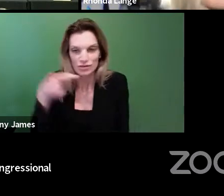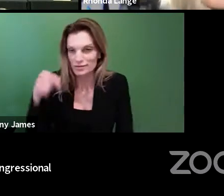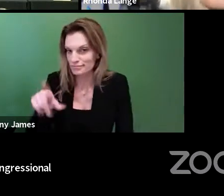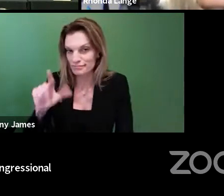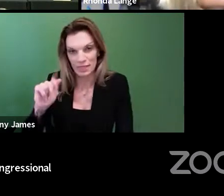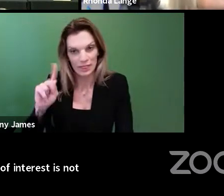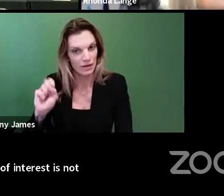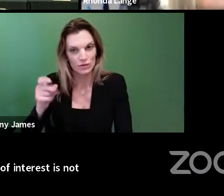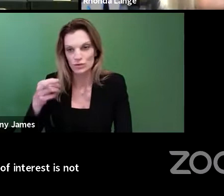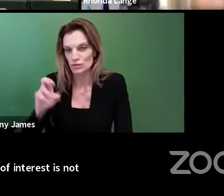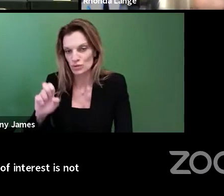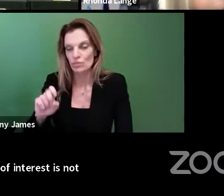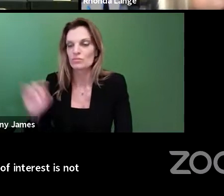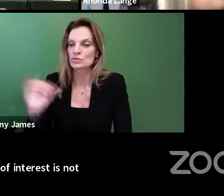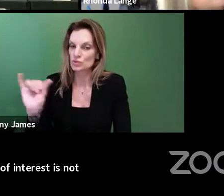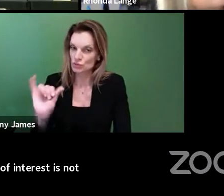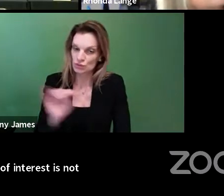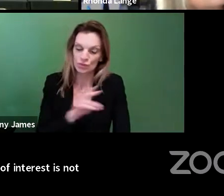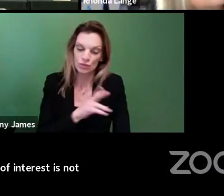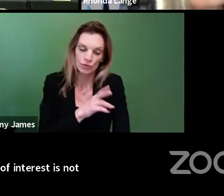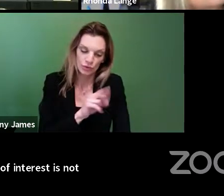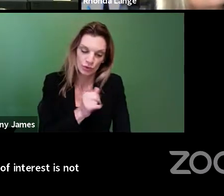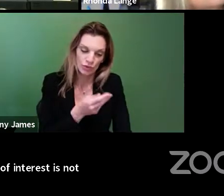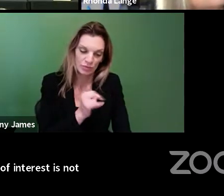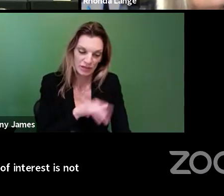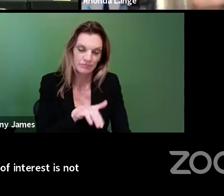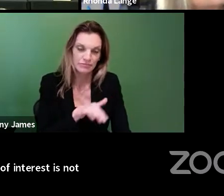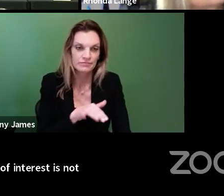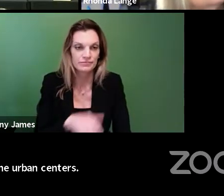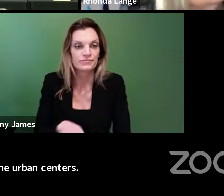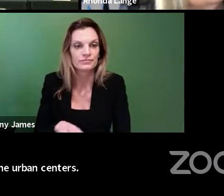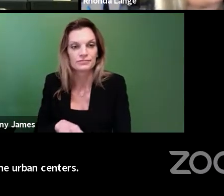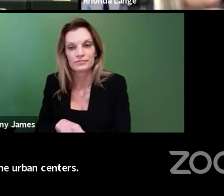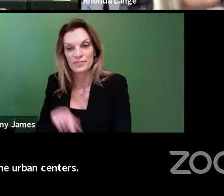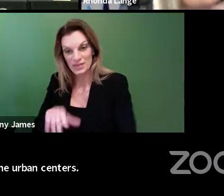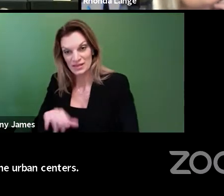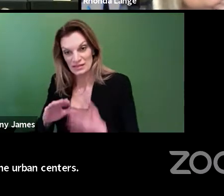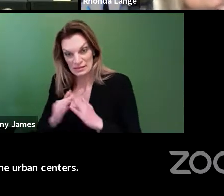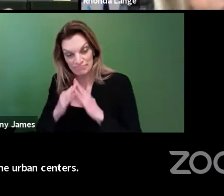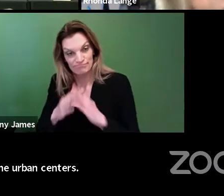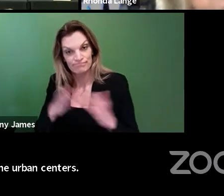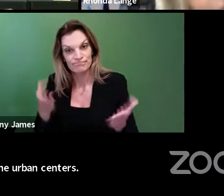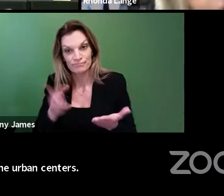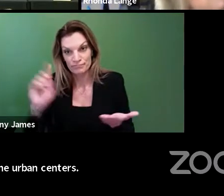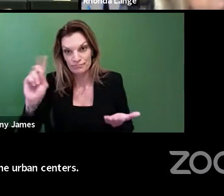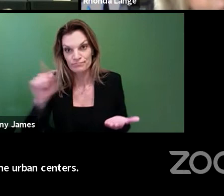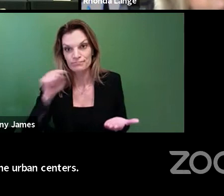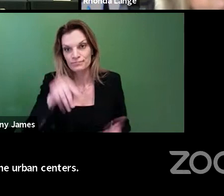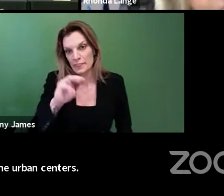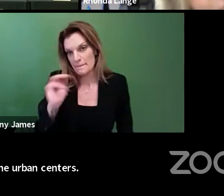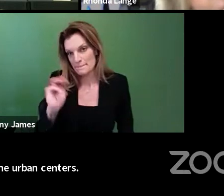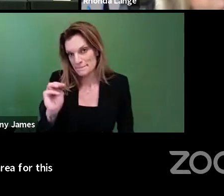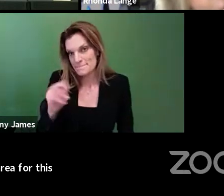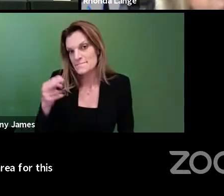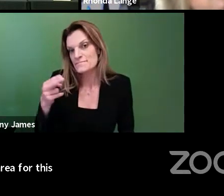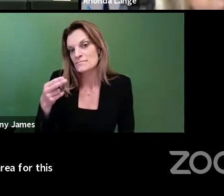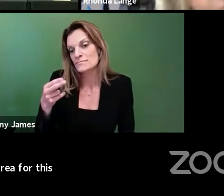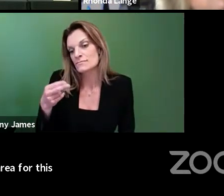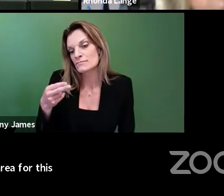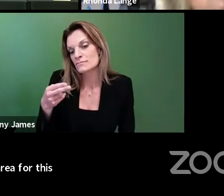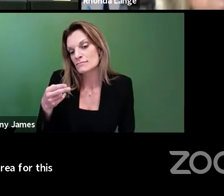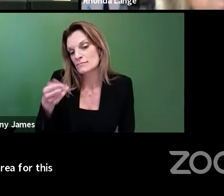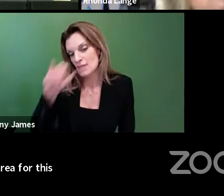but it is the urban centers. And the metropolitan area for this area is Muskegon, Holland to